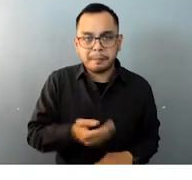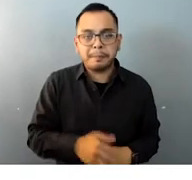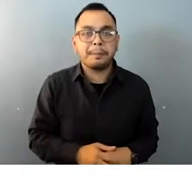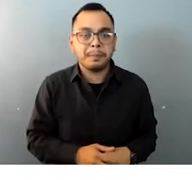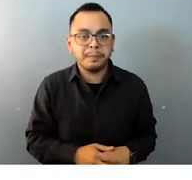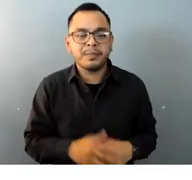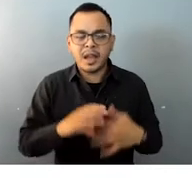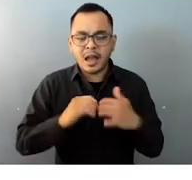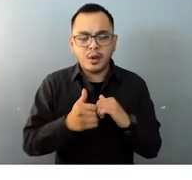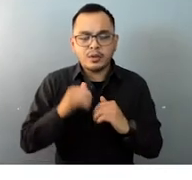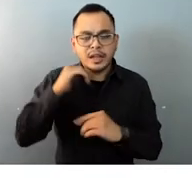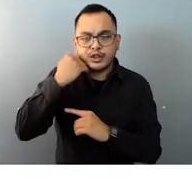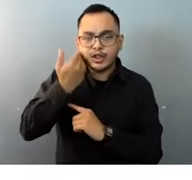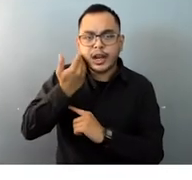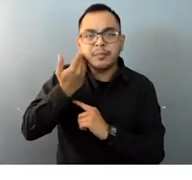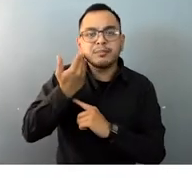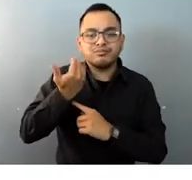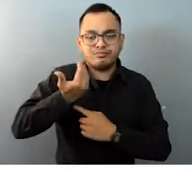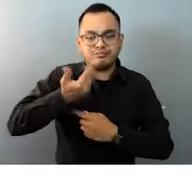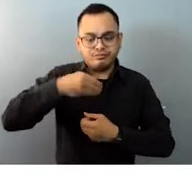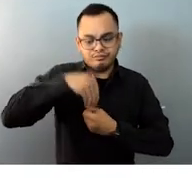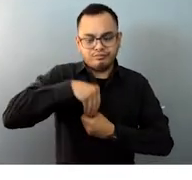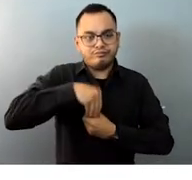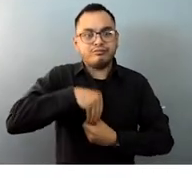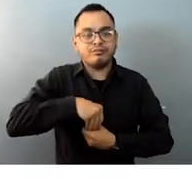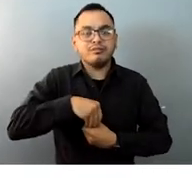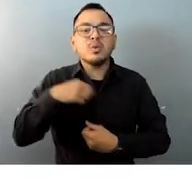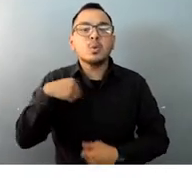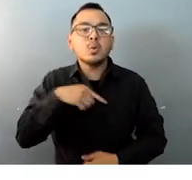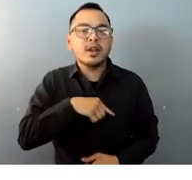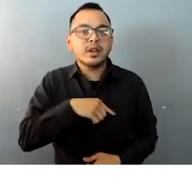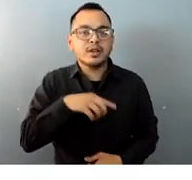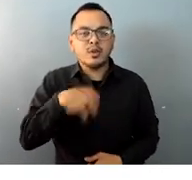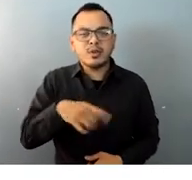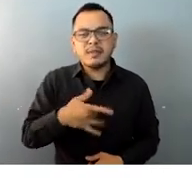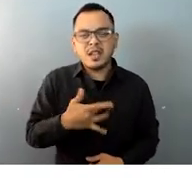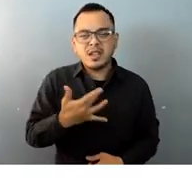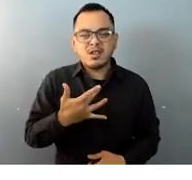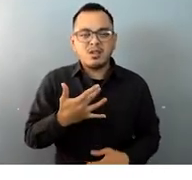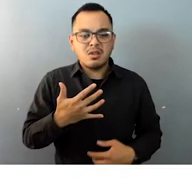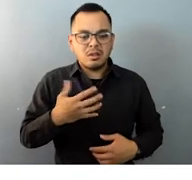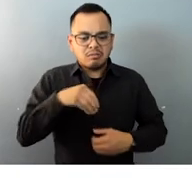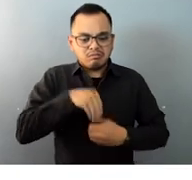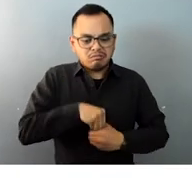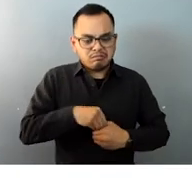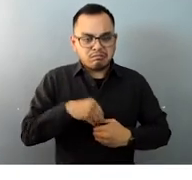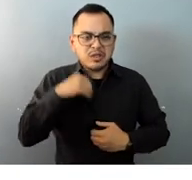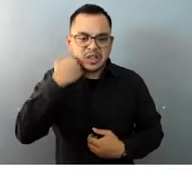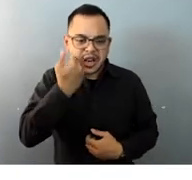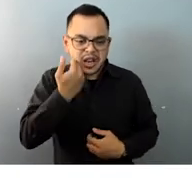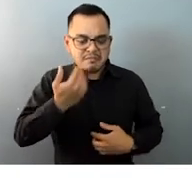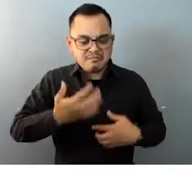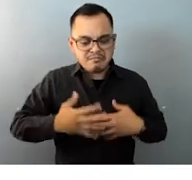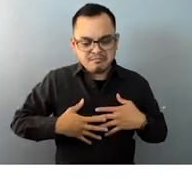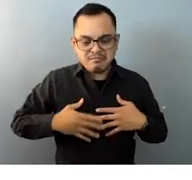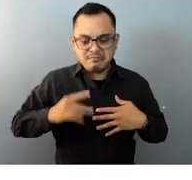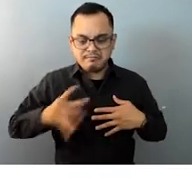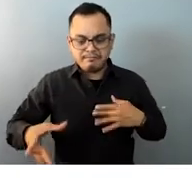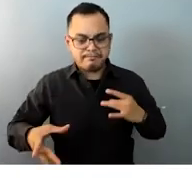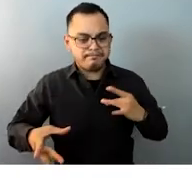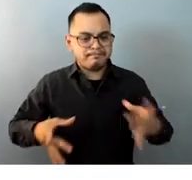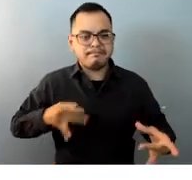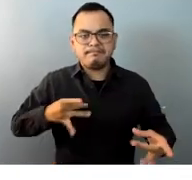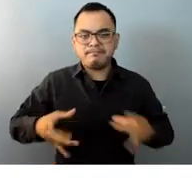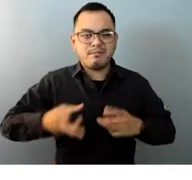shame and the ways that shame is both baked in, right? We are meant to feel it in our cellular level,